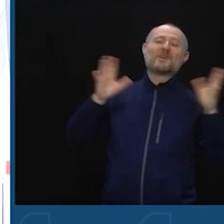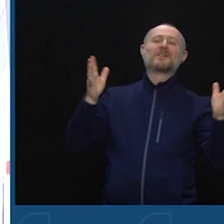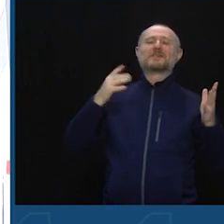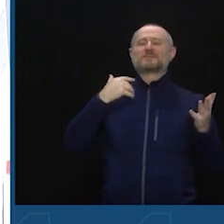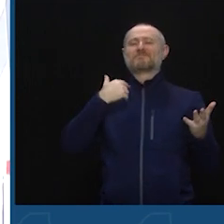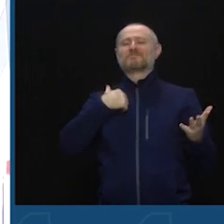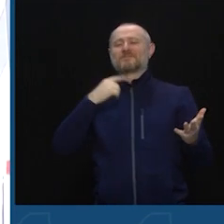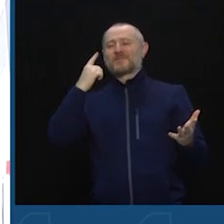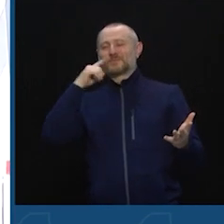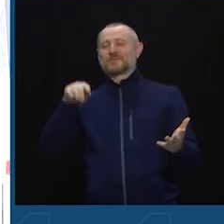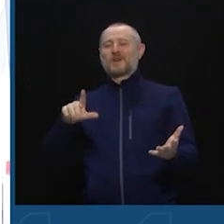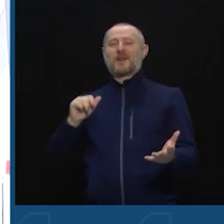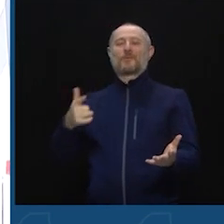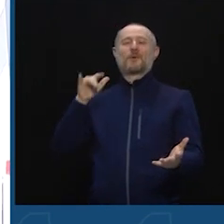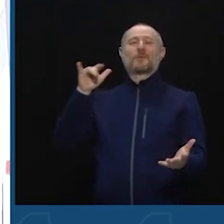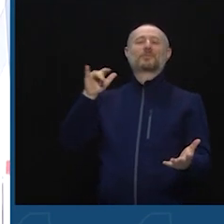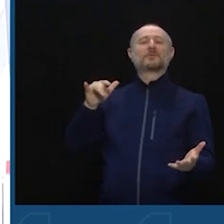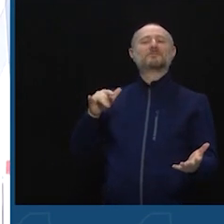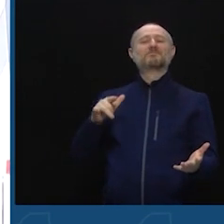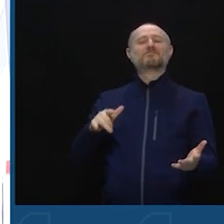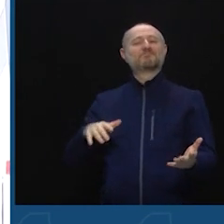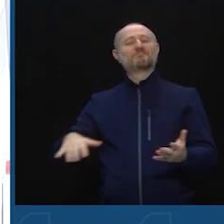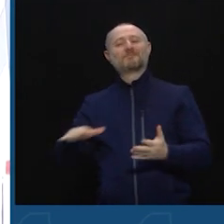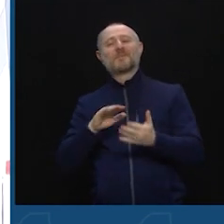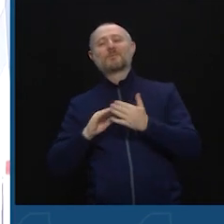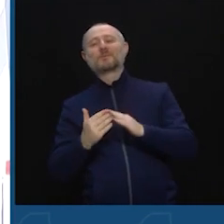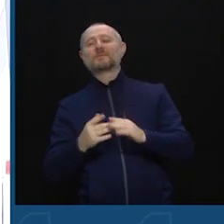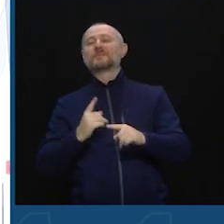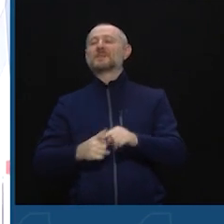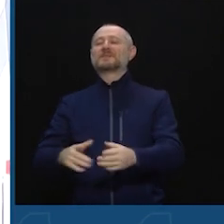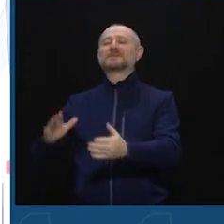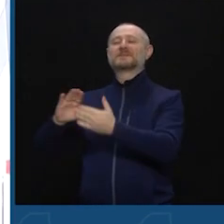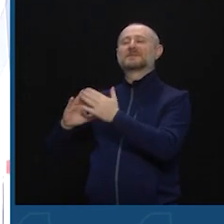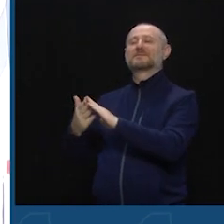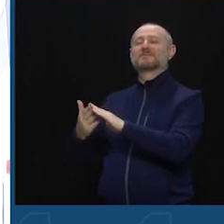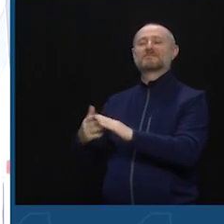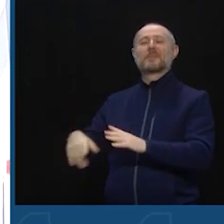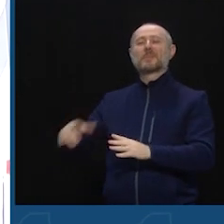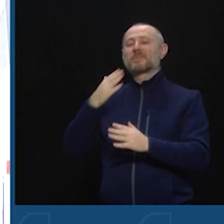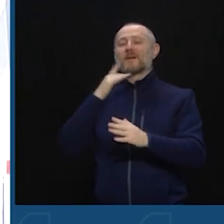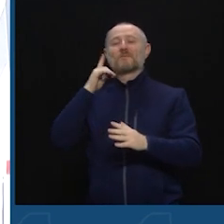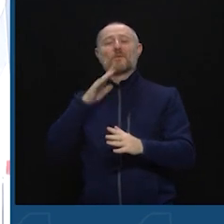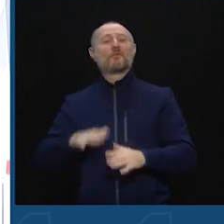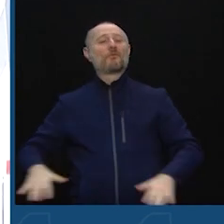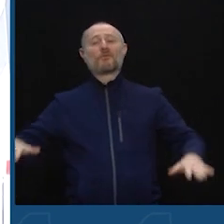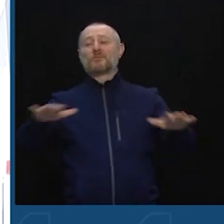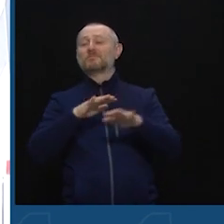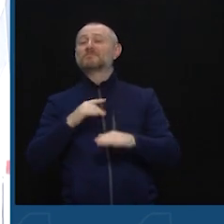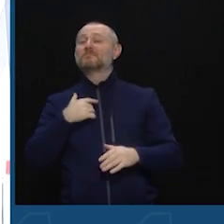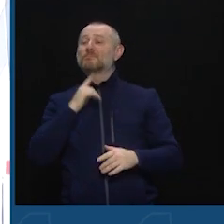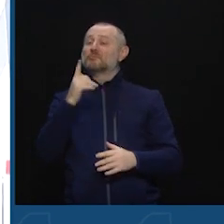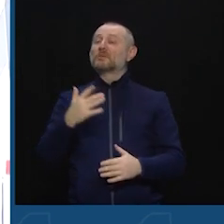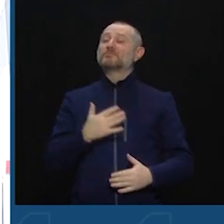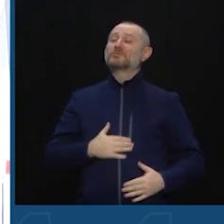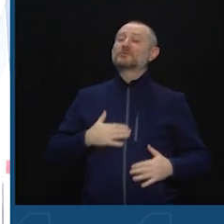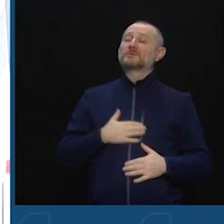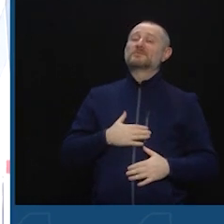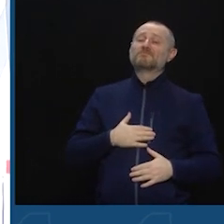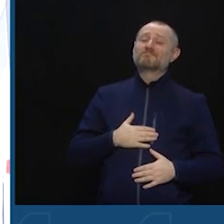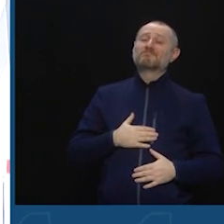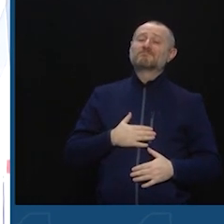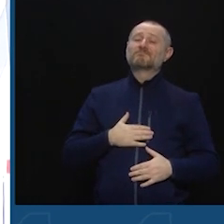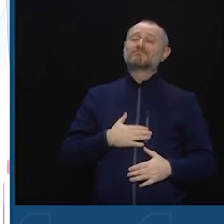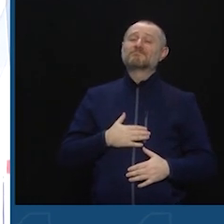for the community, borough, and city it serves is happening. Thank you all, and now it gives me great pleasure, and I